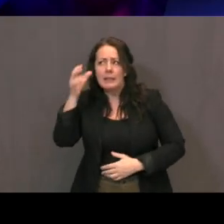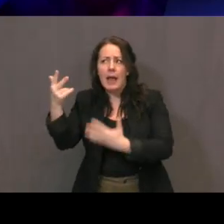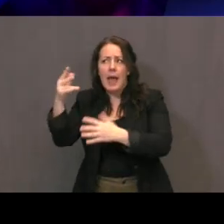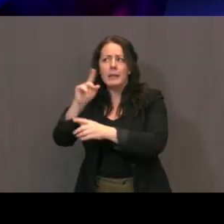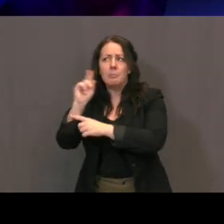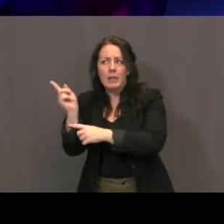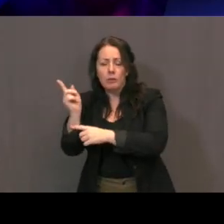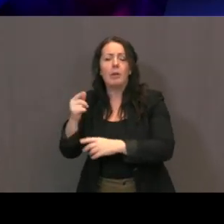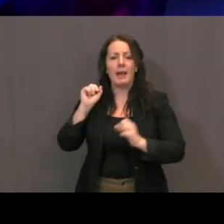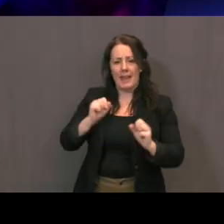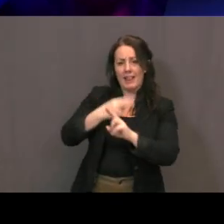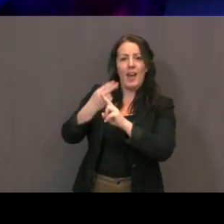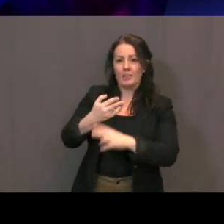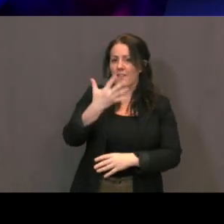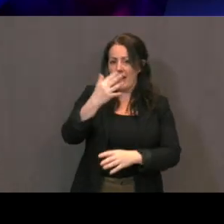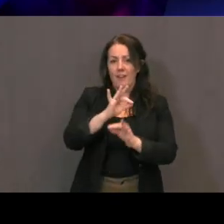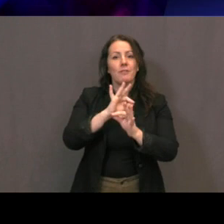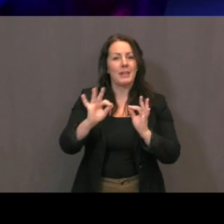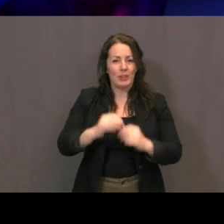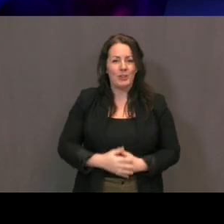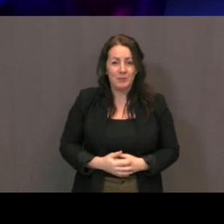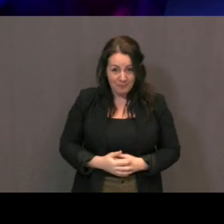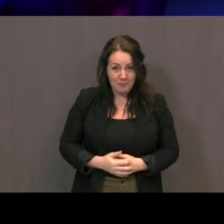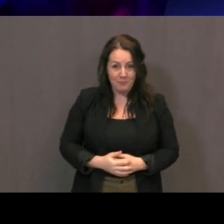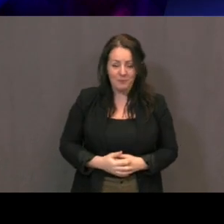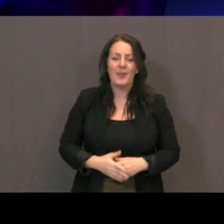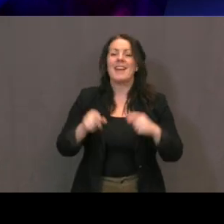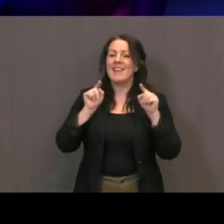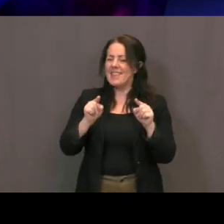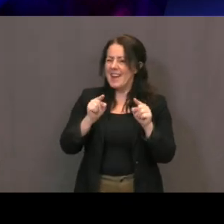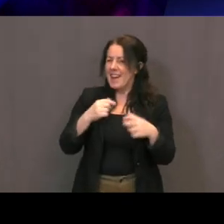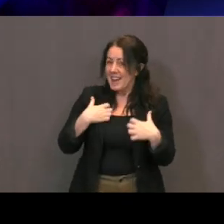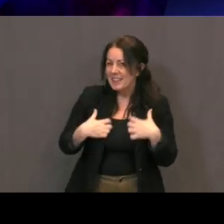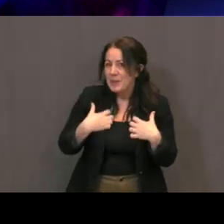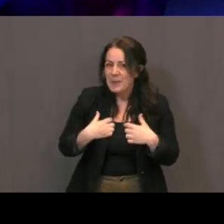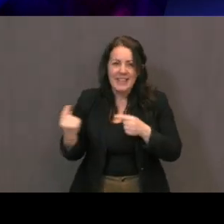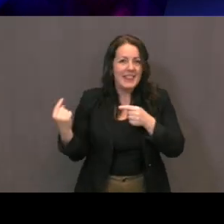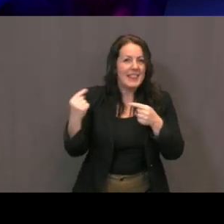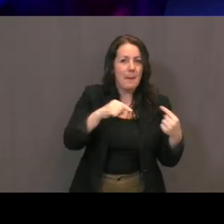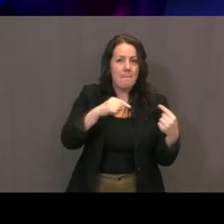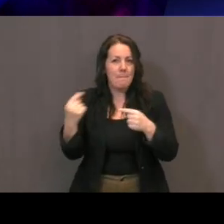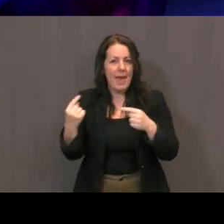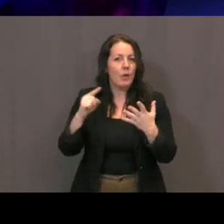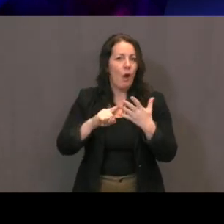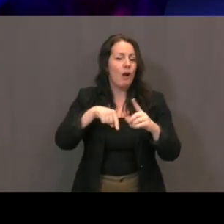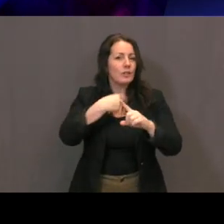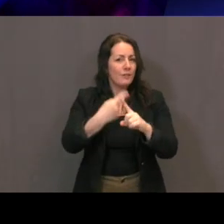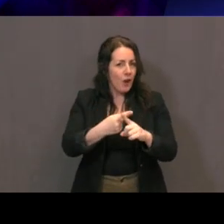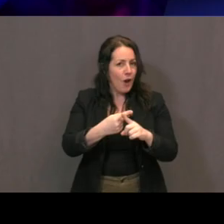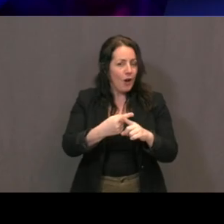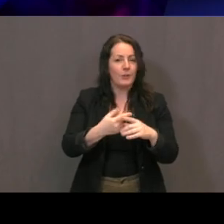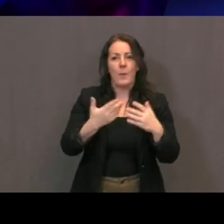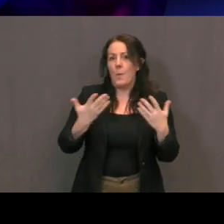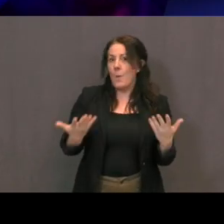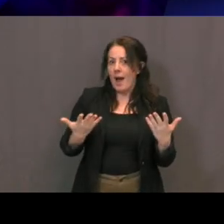And what is also unique about this debate is that beside our star speakers, we get to measure what is happening in